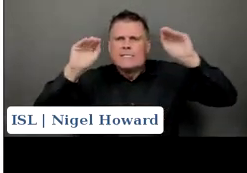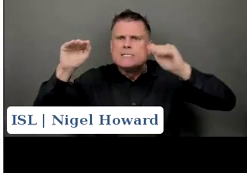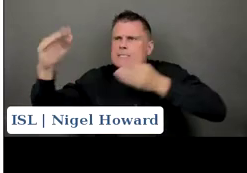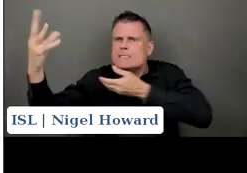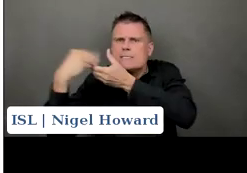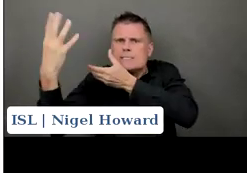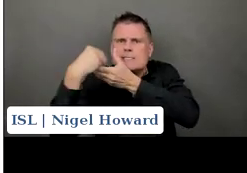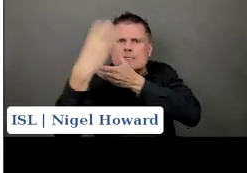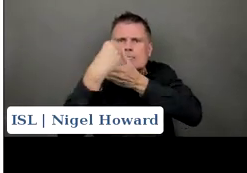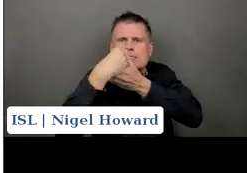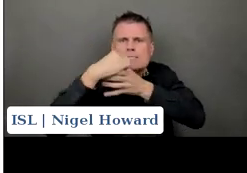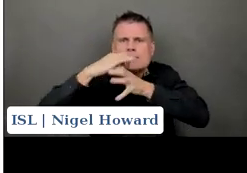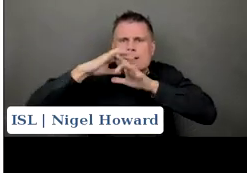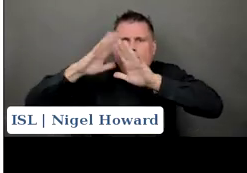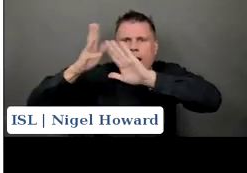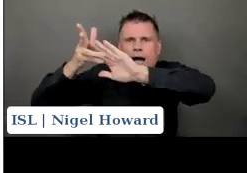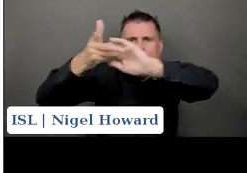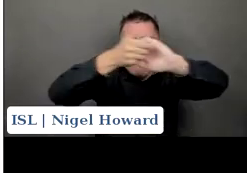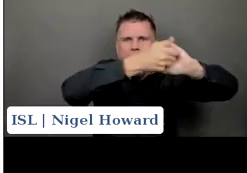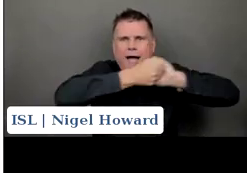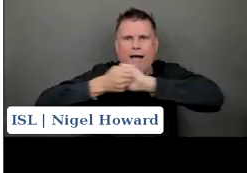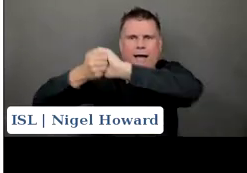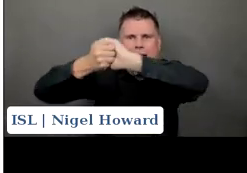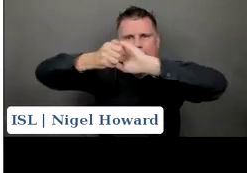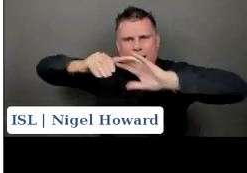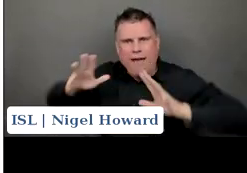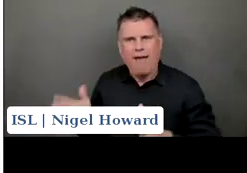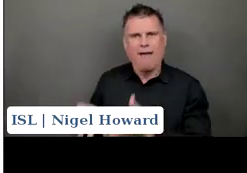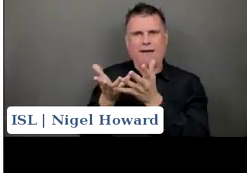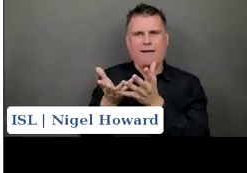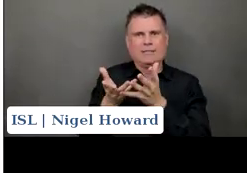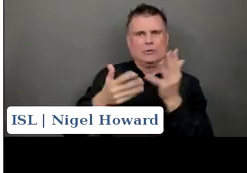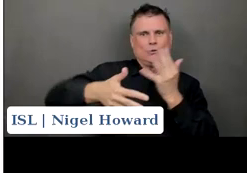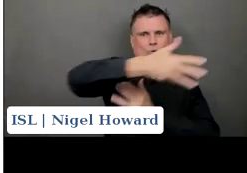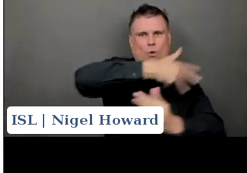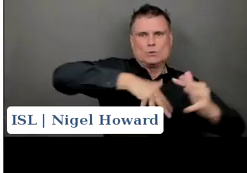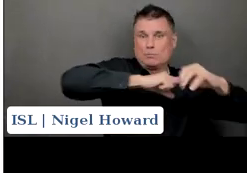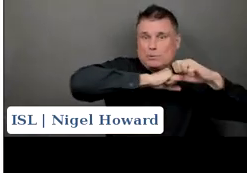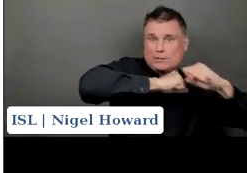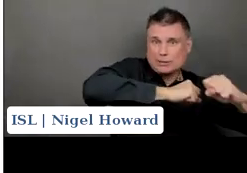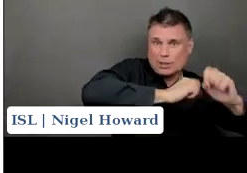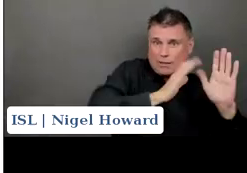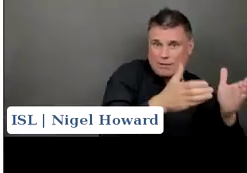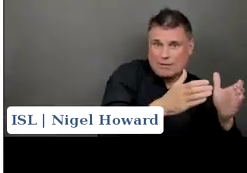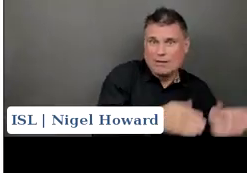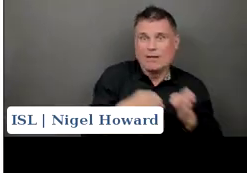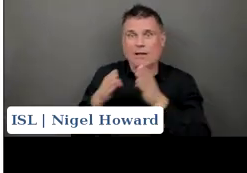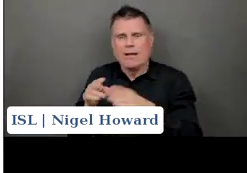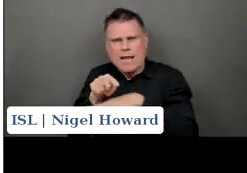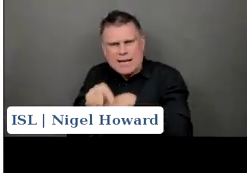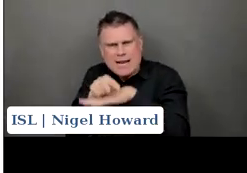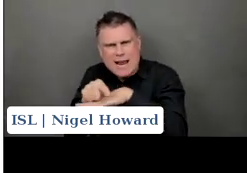social protection and care and support system for them to be gender responsive, disability inclusive, and age